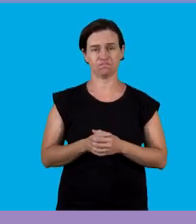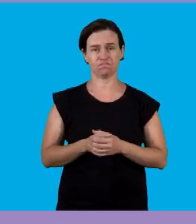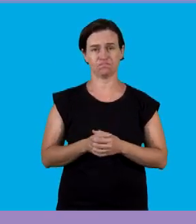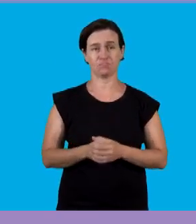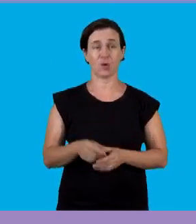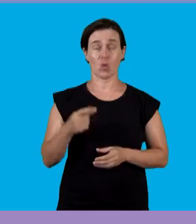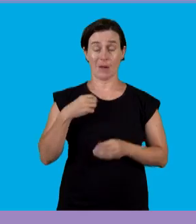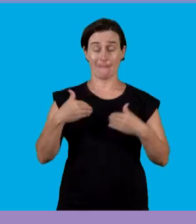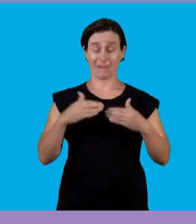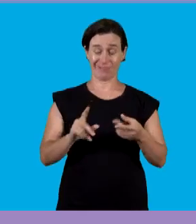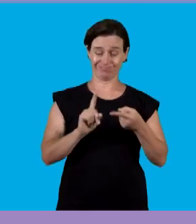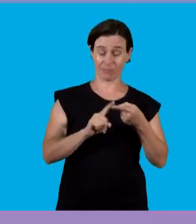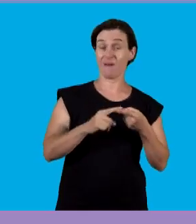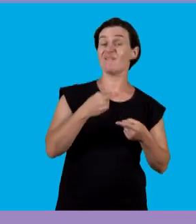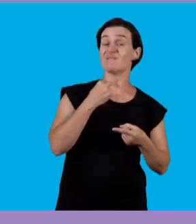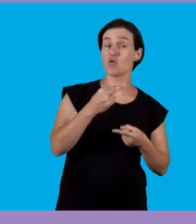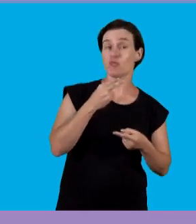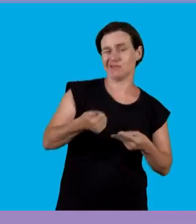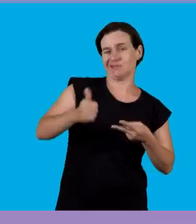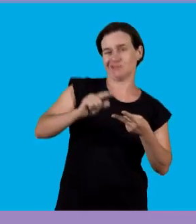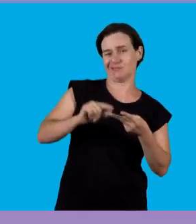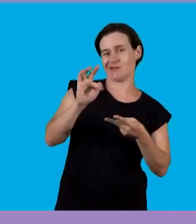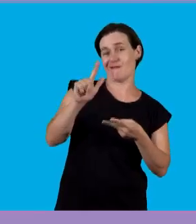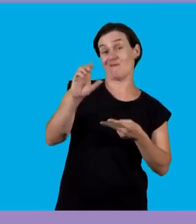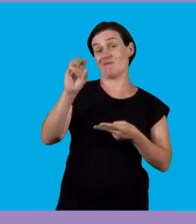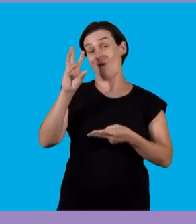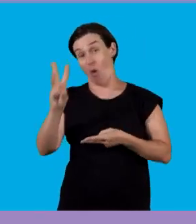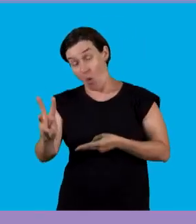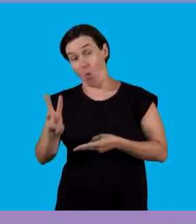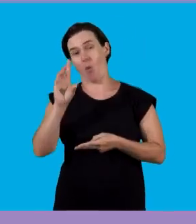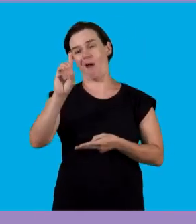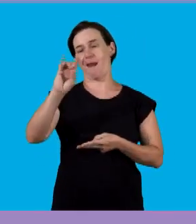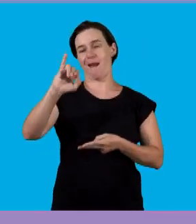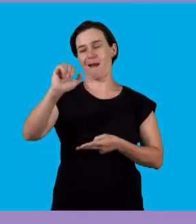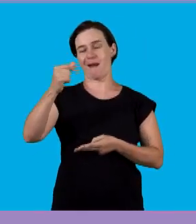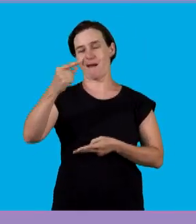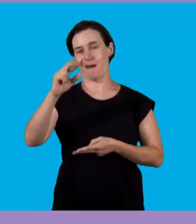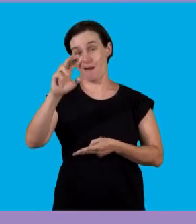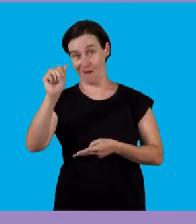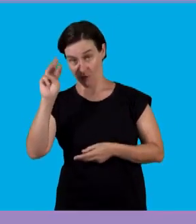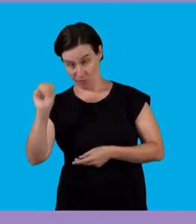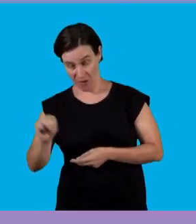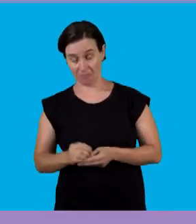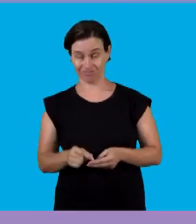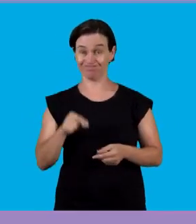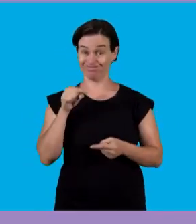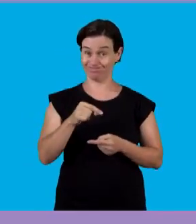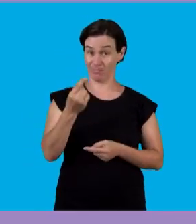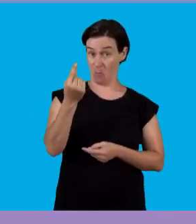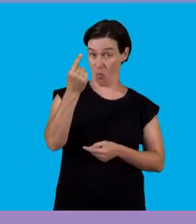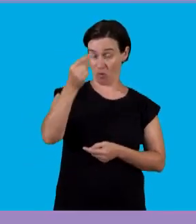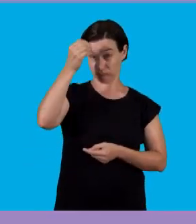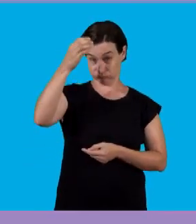to move from verbal representation to flow diagrams. That's going to be our first